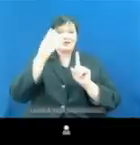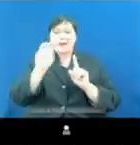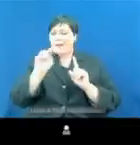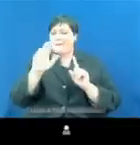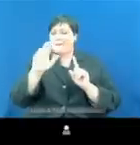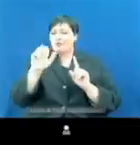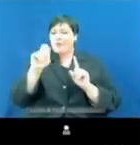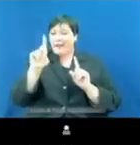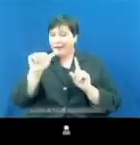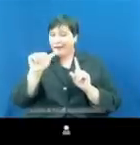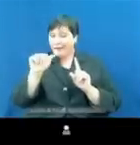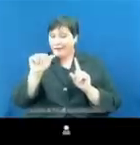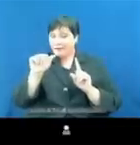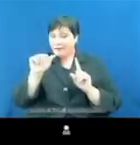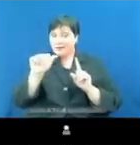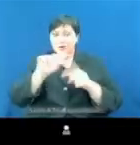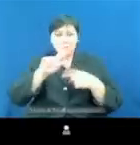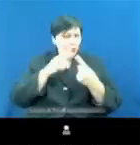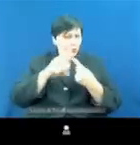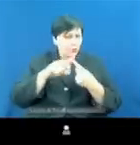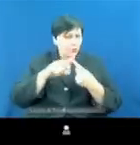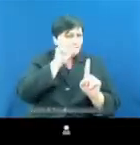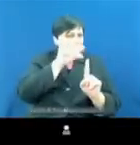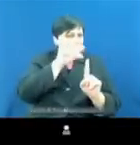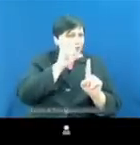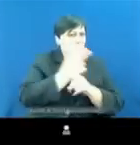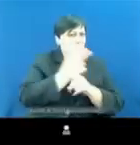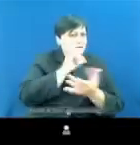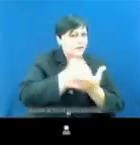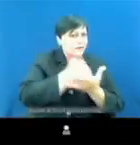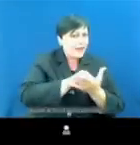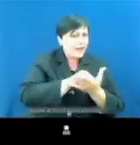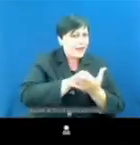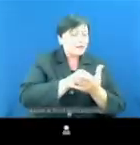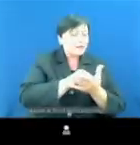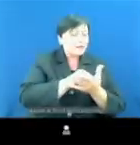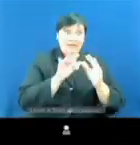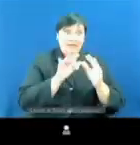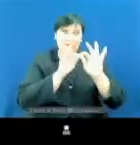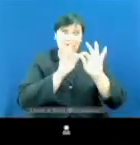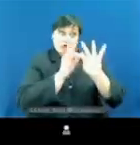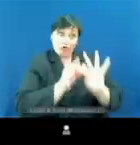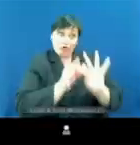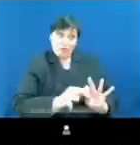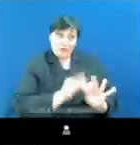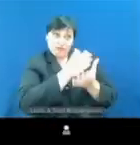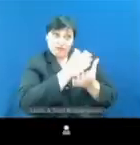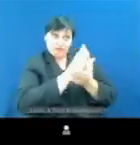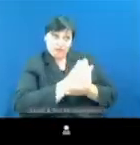used, and the legal ramifications of interpreting from Miranda.